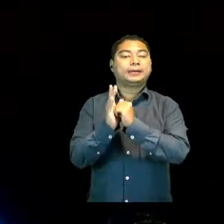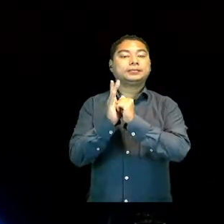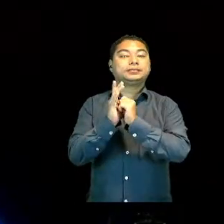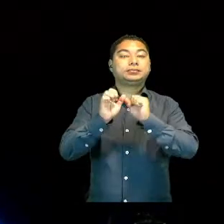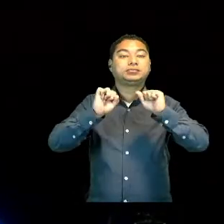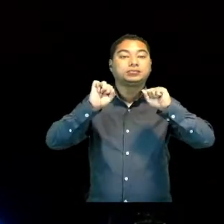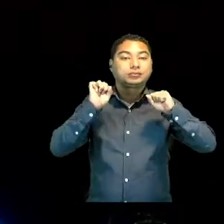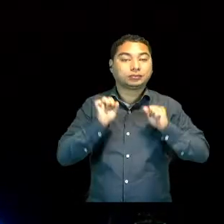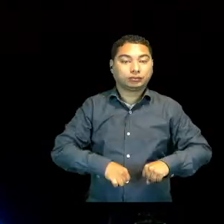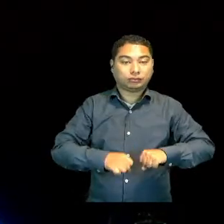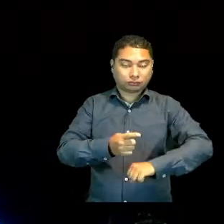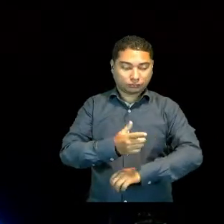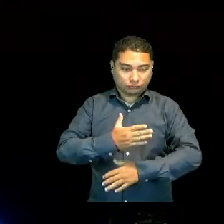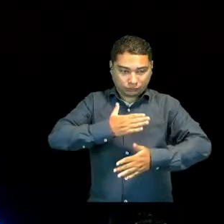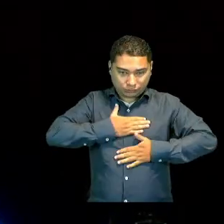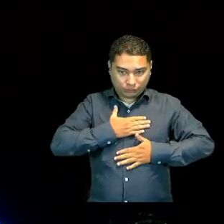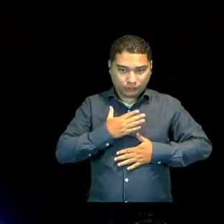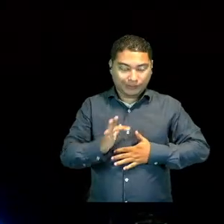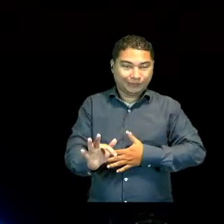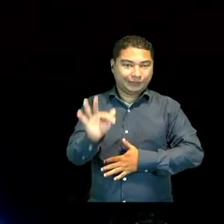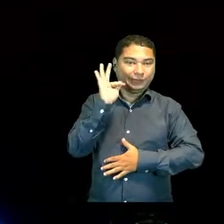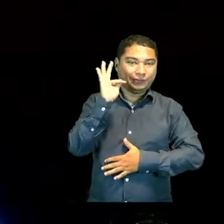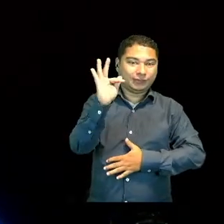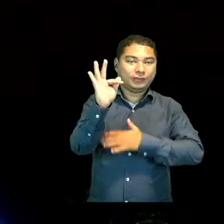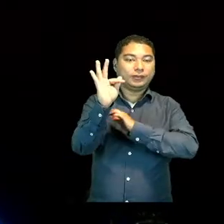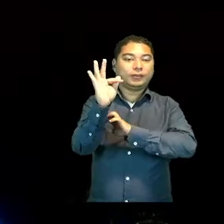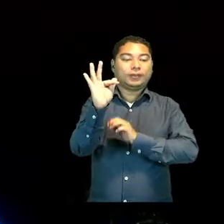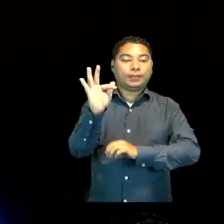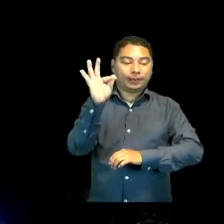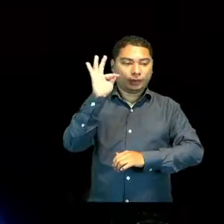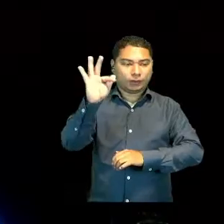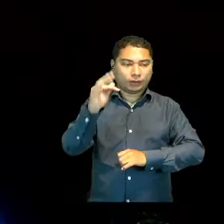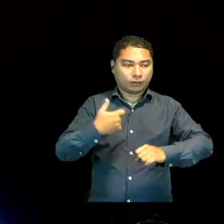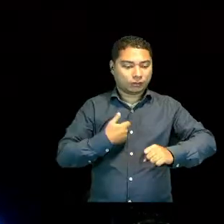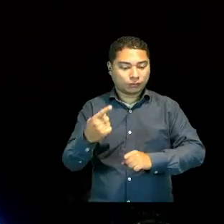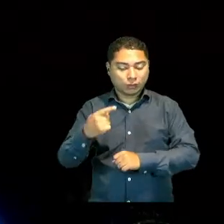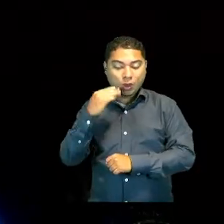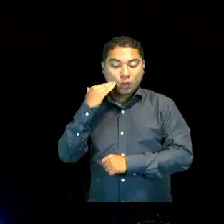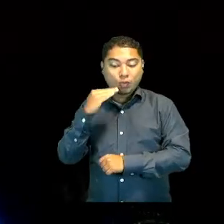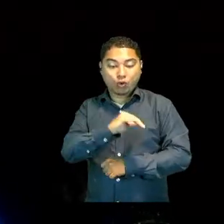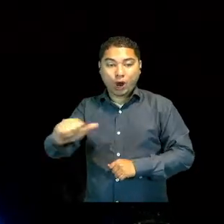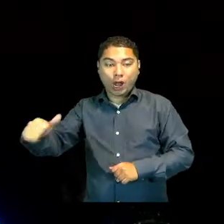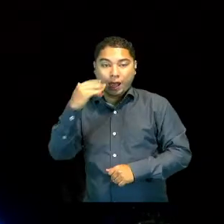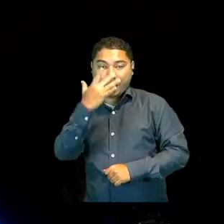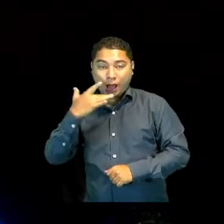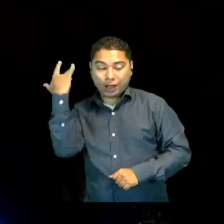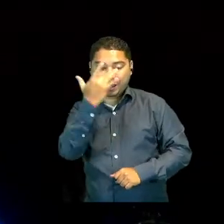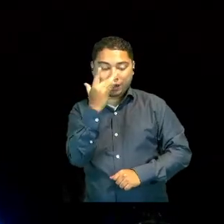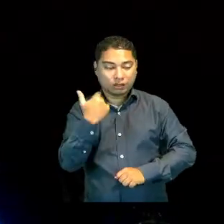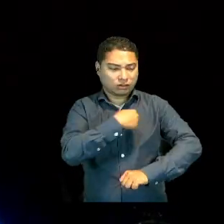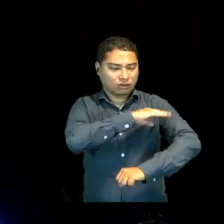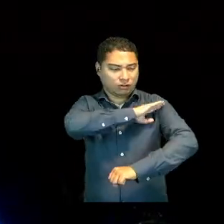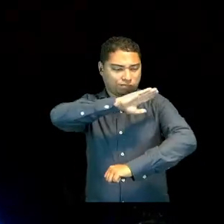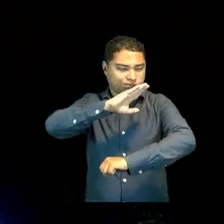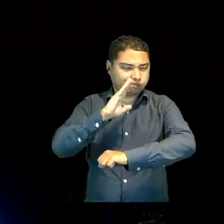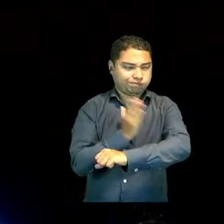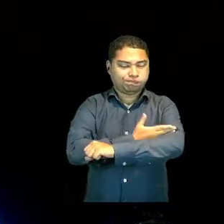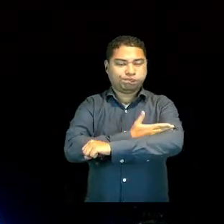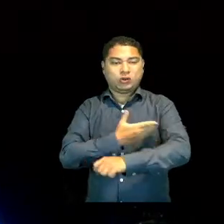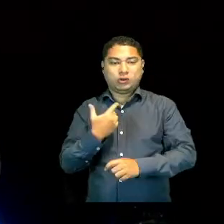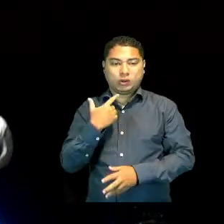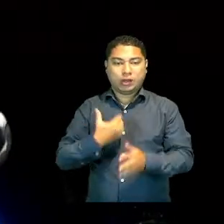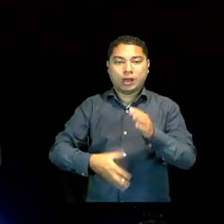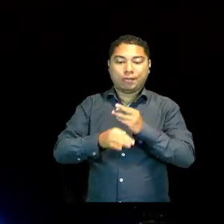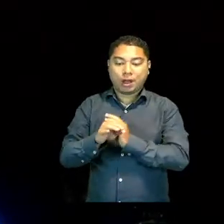the power of Black women, to radical human power, and to its capacity